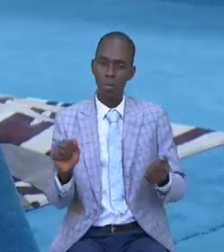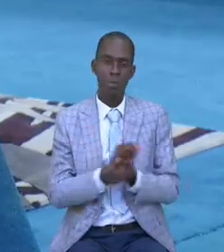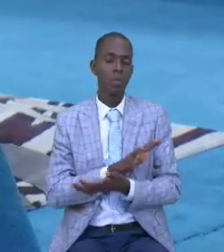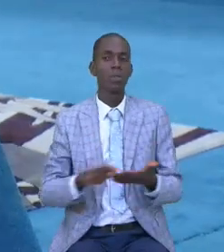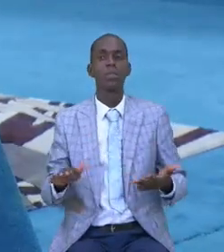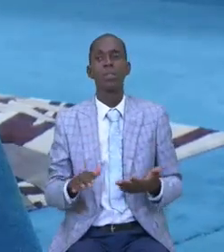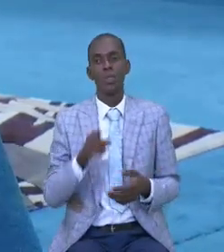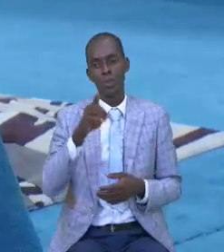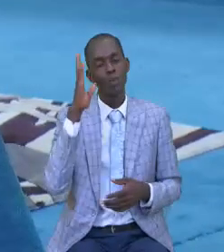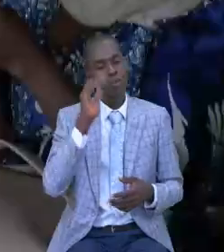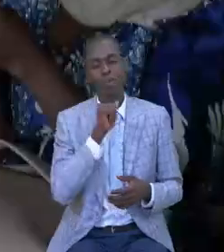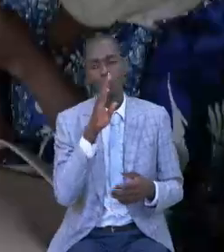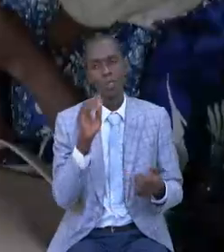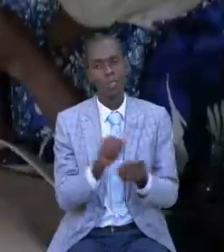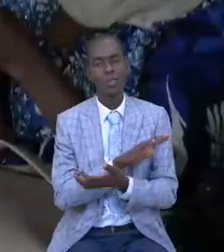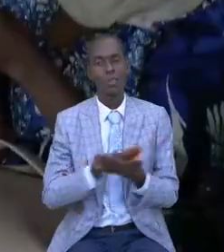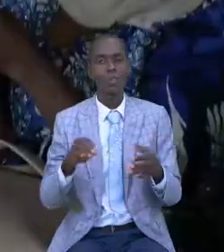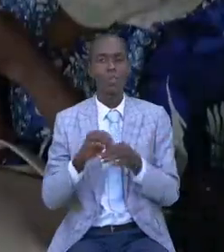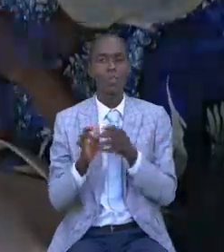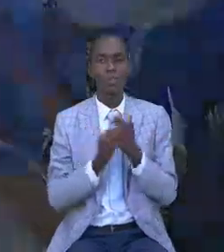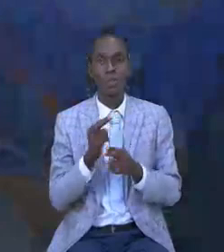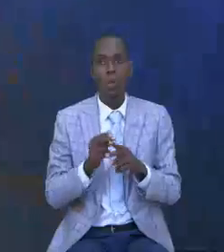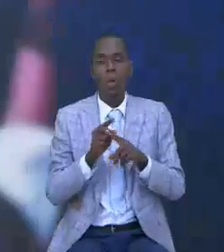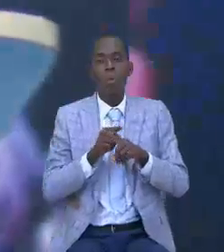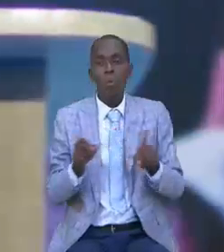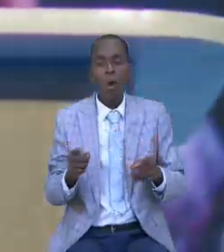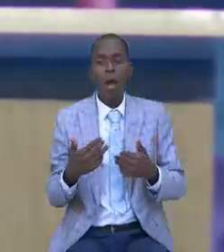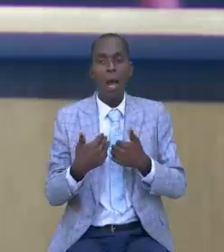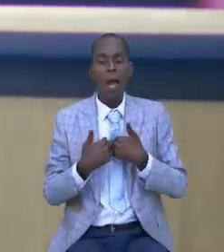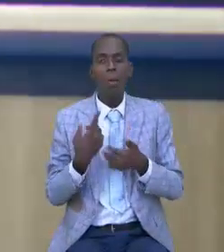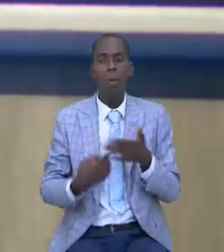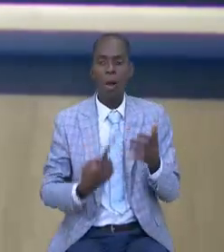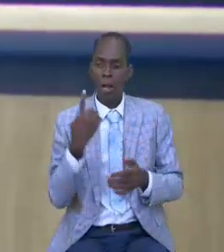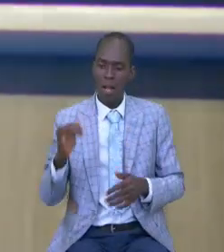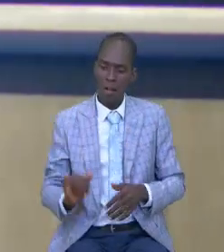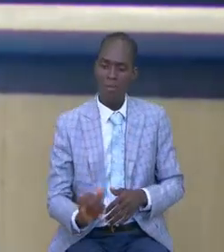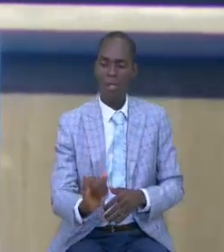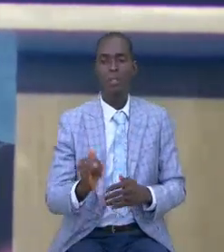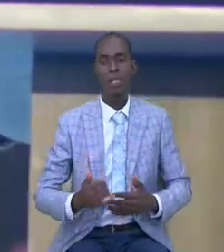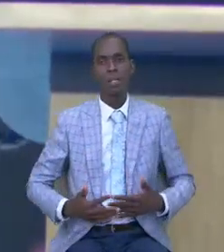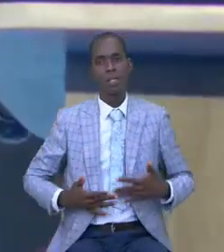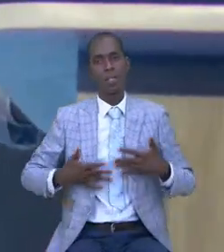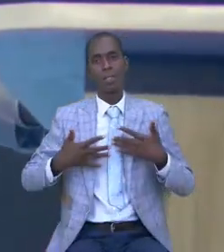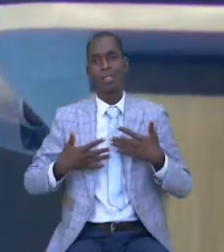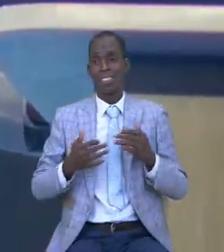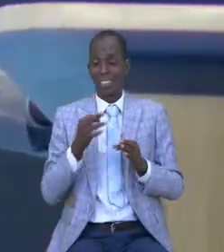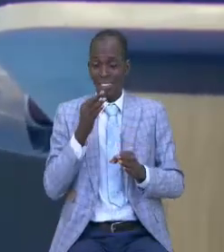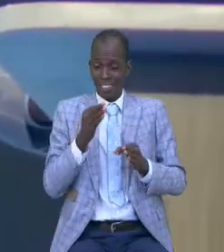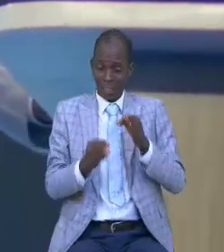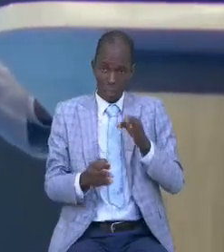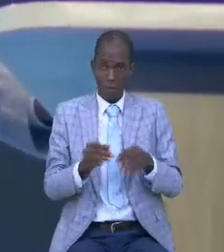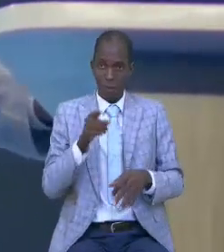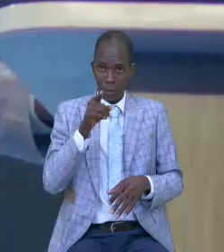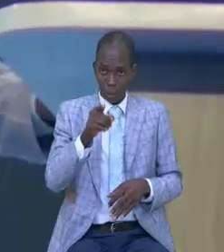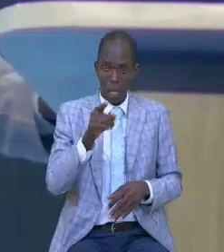You will not perish. But have everlasting life. Look at this. If thou, you,